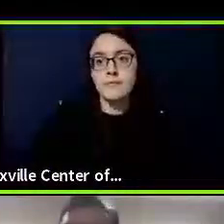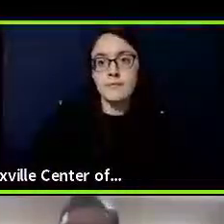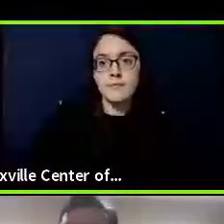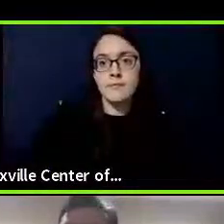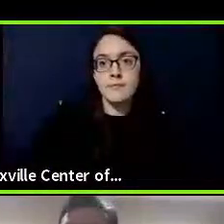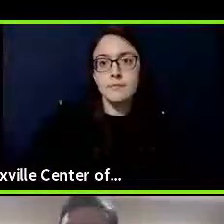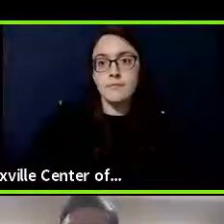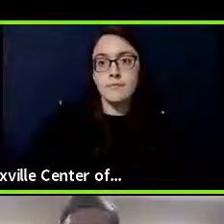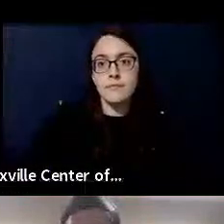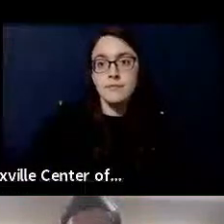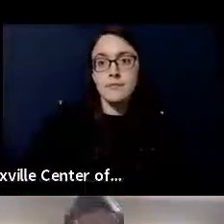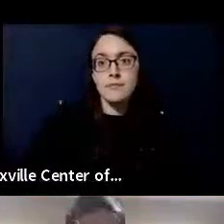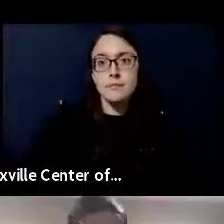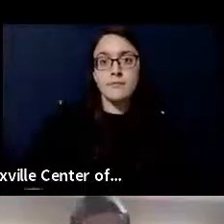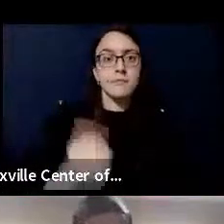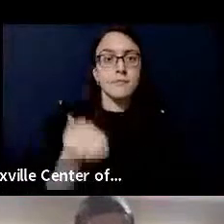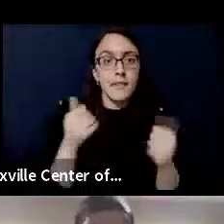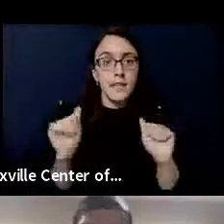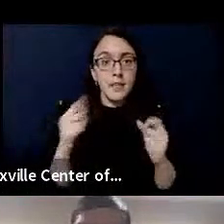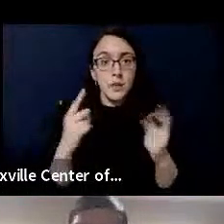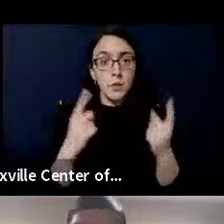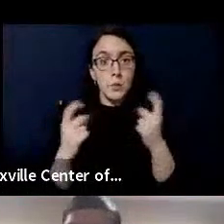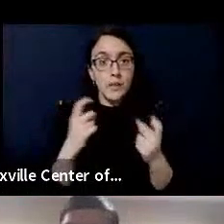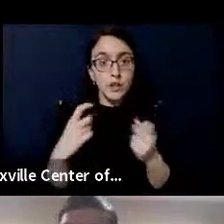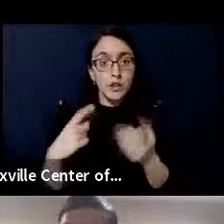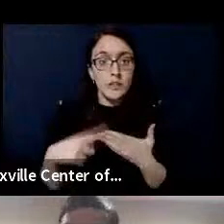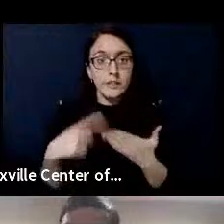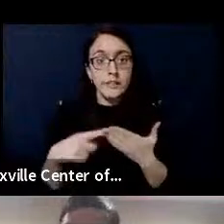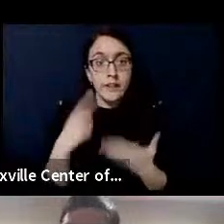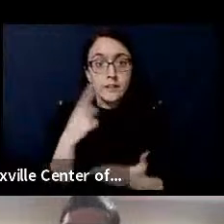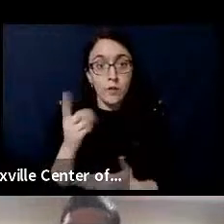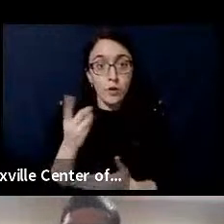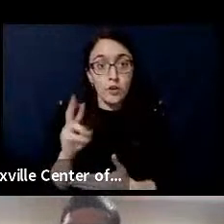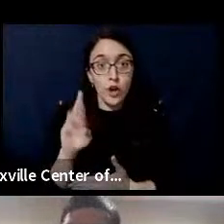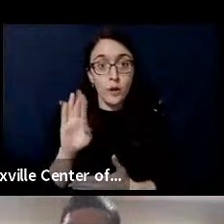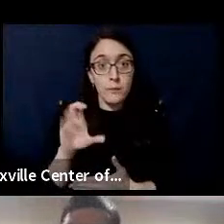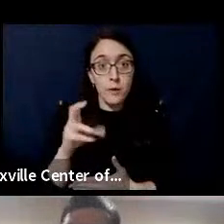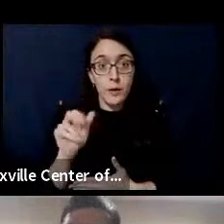Any questions or discussion for Dr. Buchanan's report?